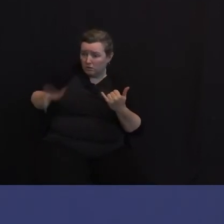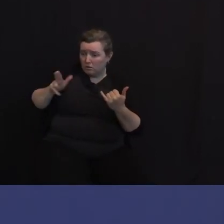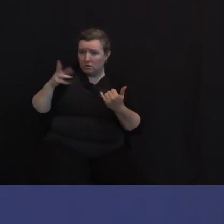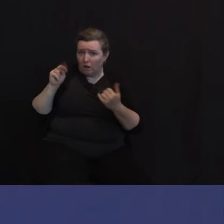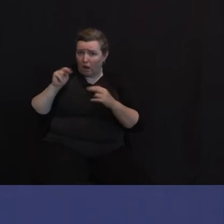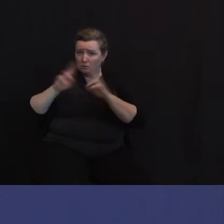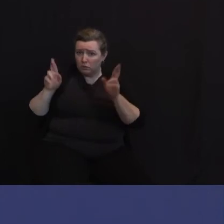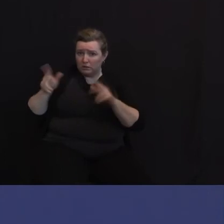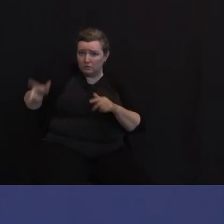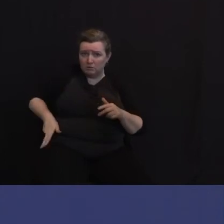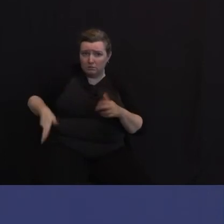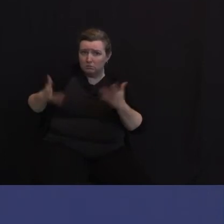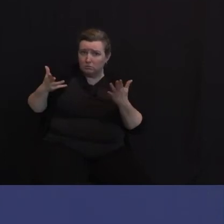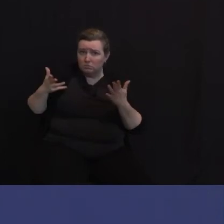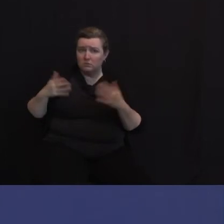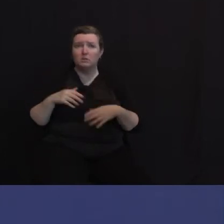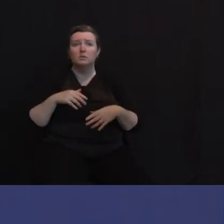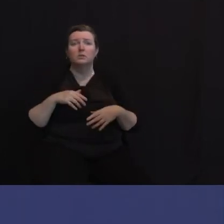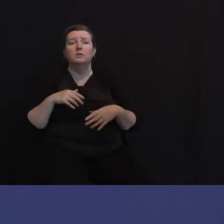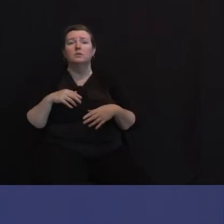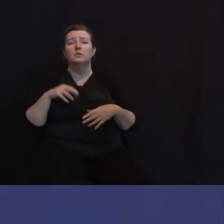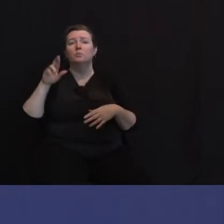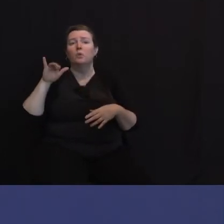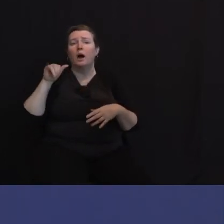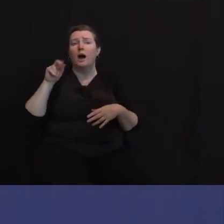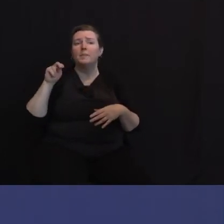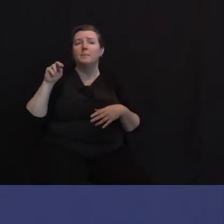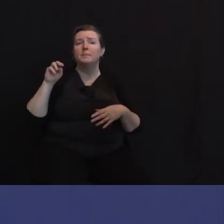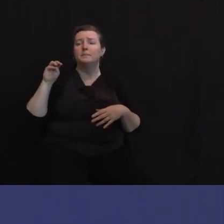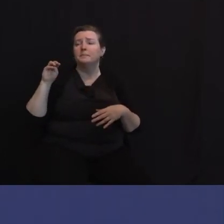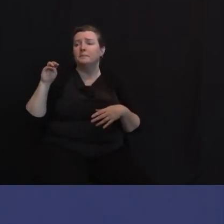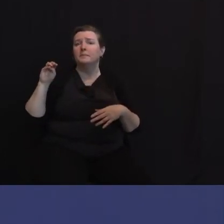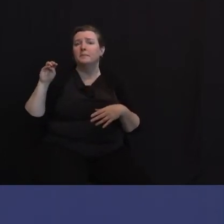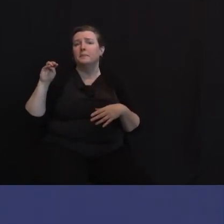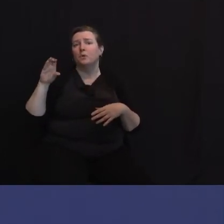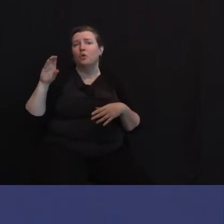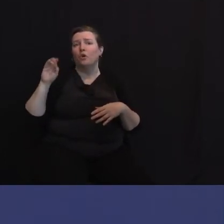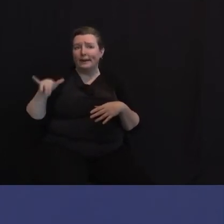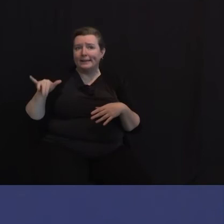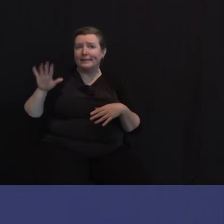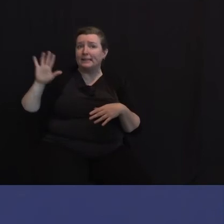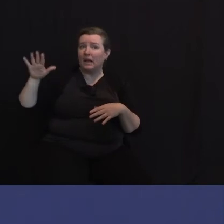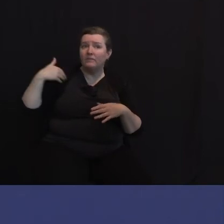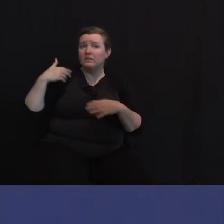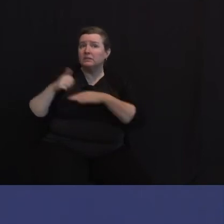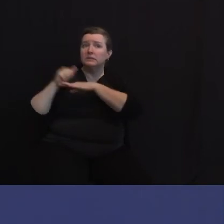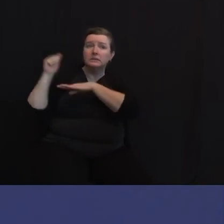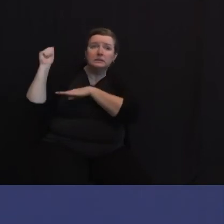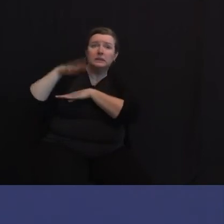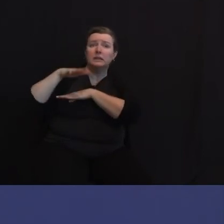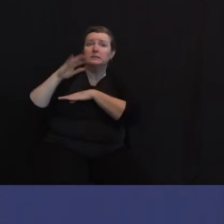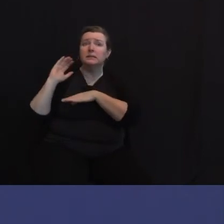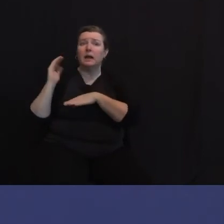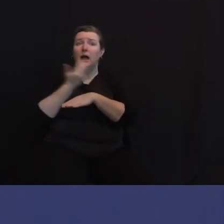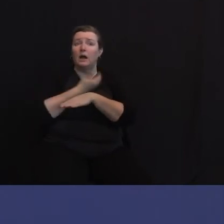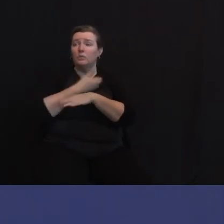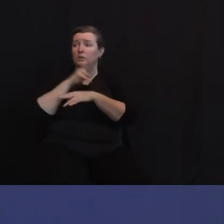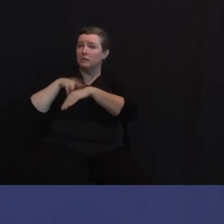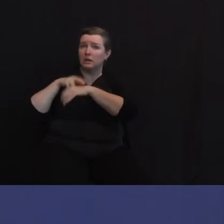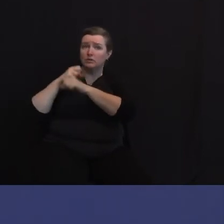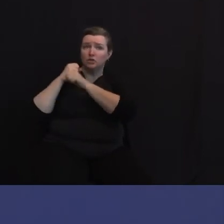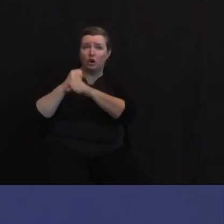Ryan McCarthy says states that deploy too much of their National Guard to D.C. could put the state at risk. Are any of the